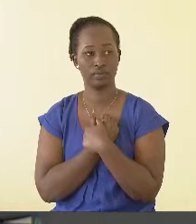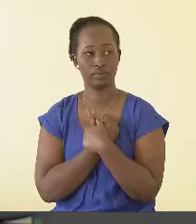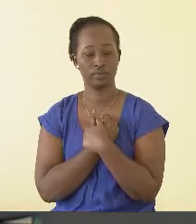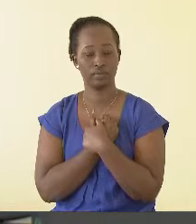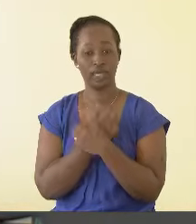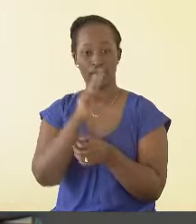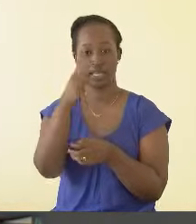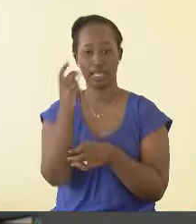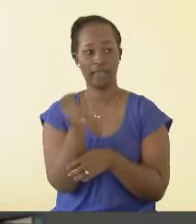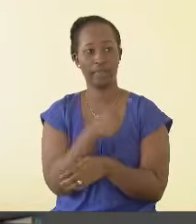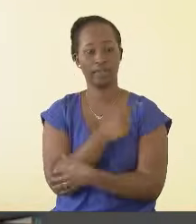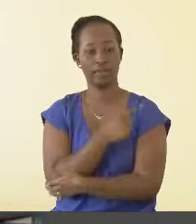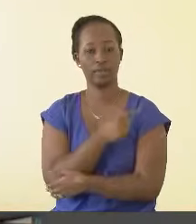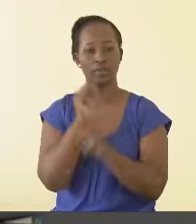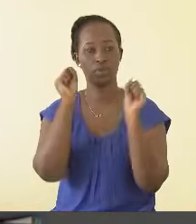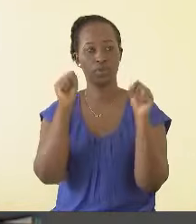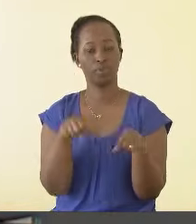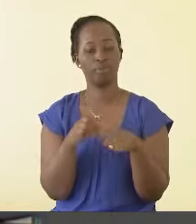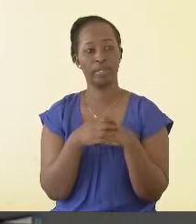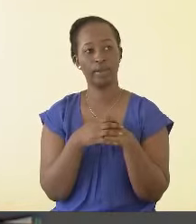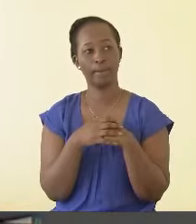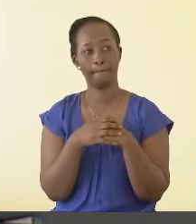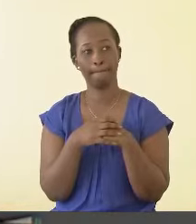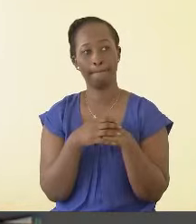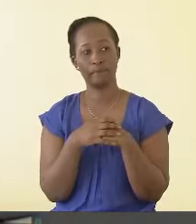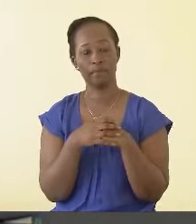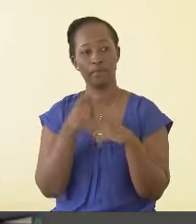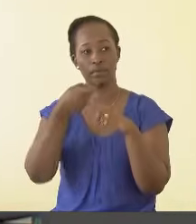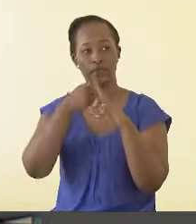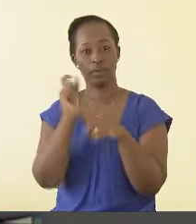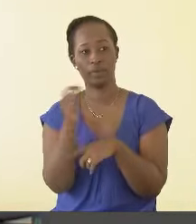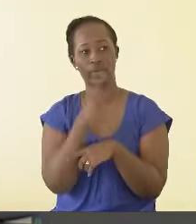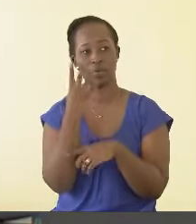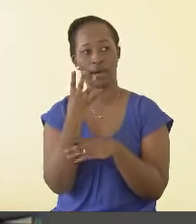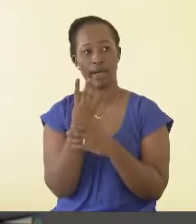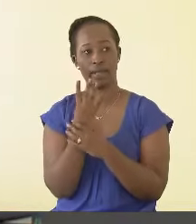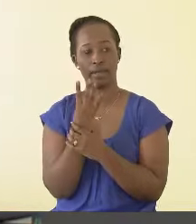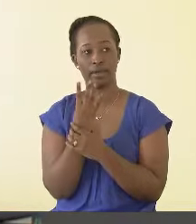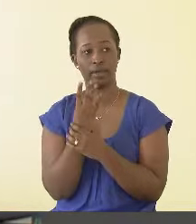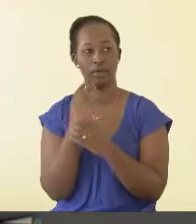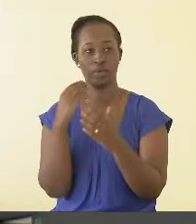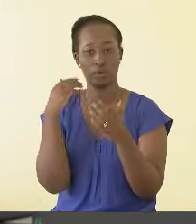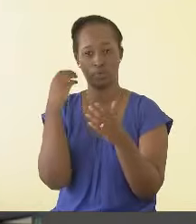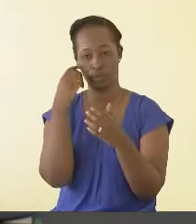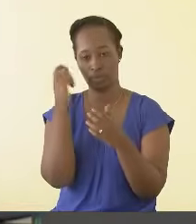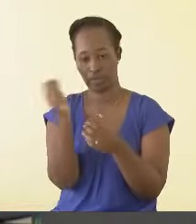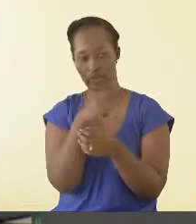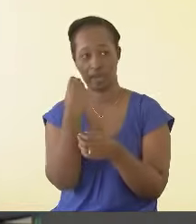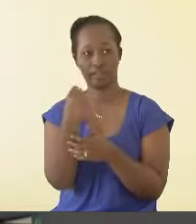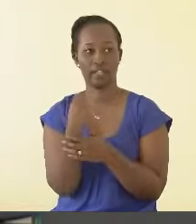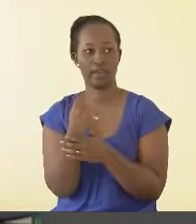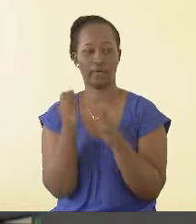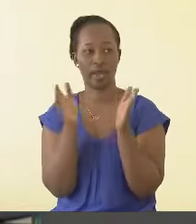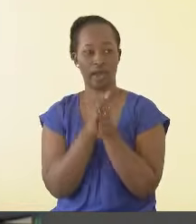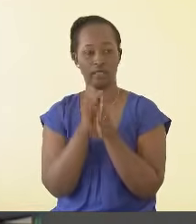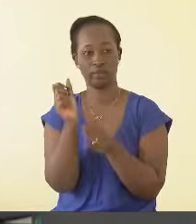the second month should be May. From April, you go to May